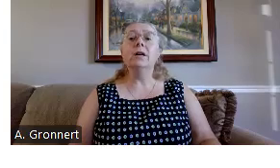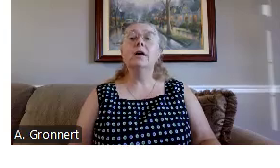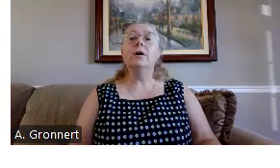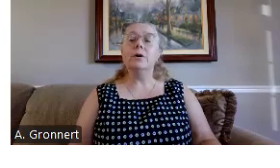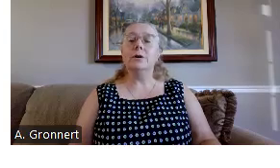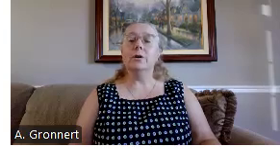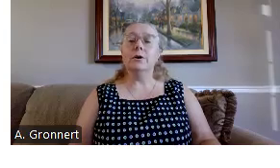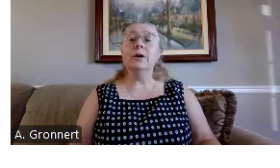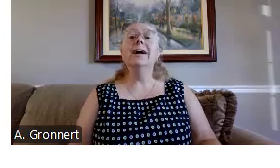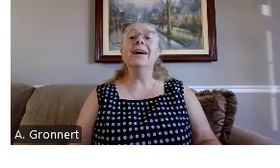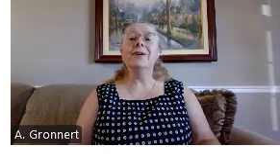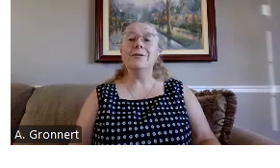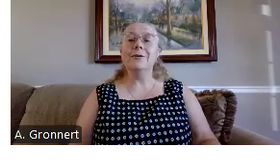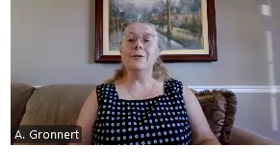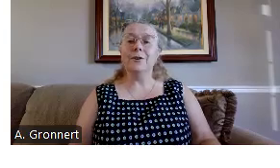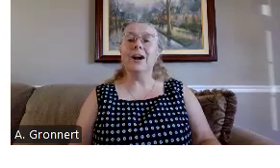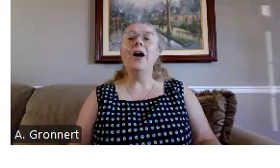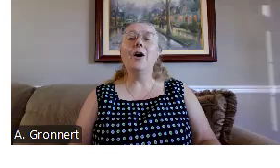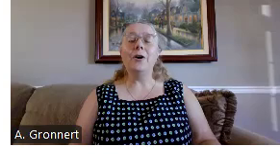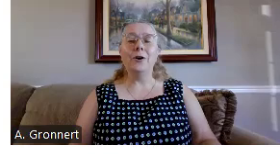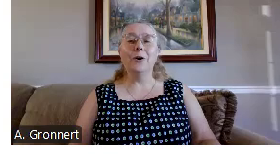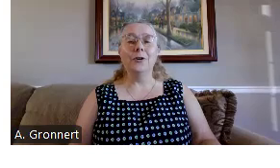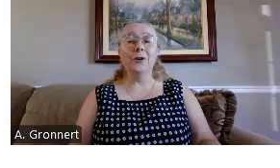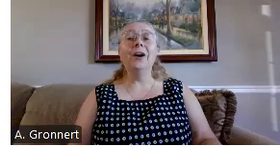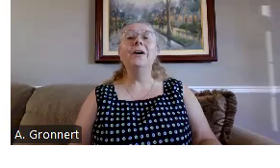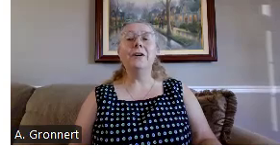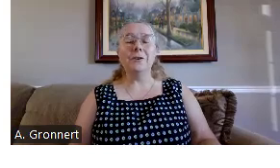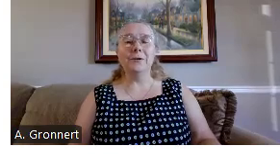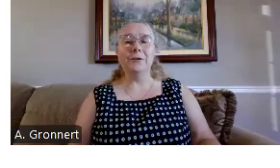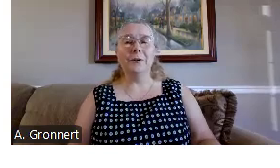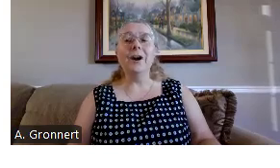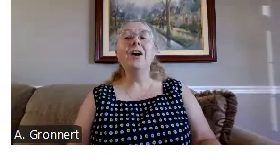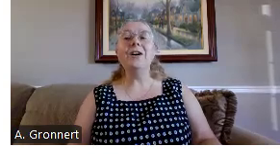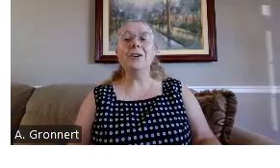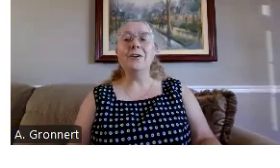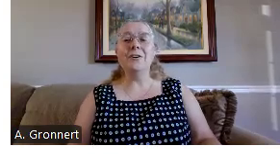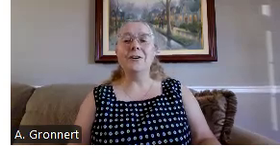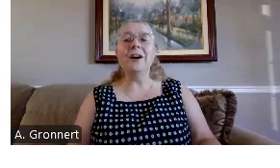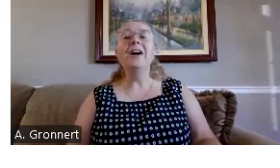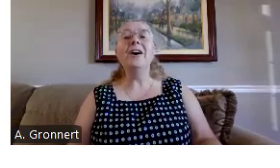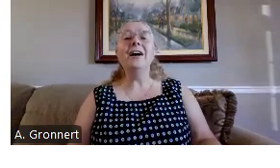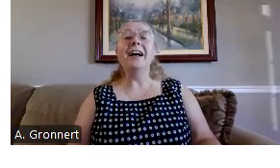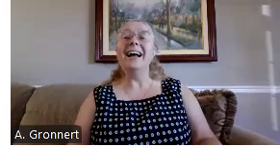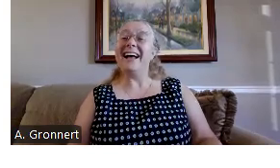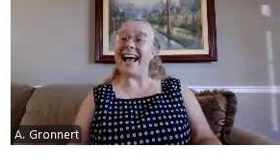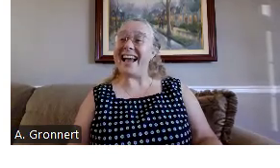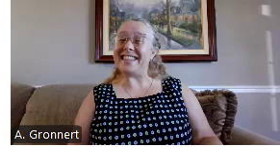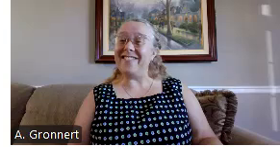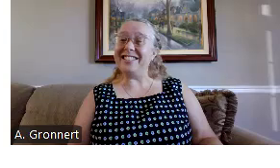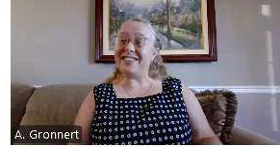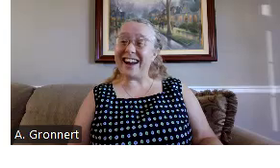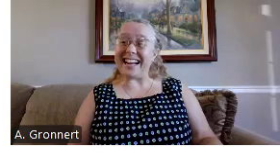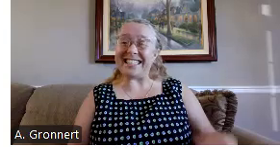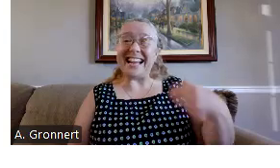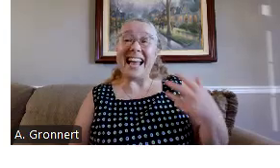R. R. R. R. R. R. Hey,